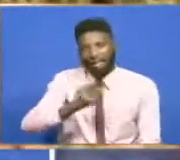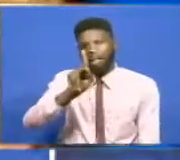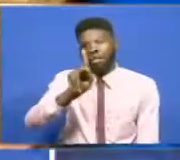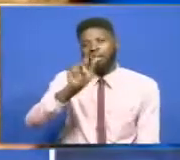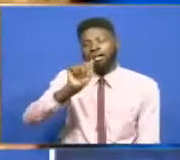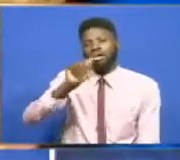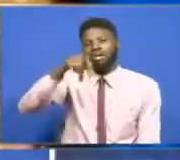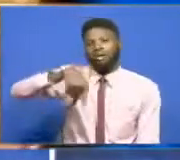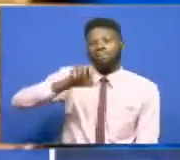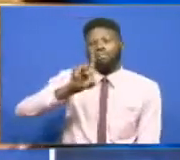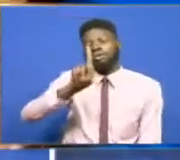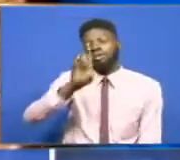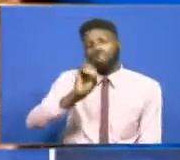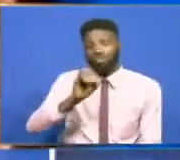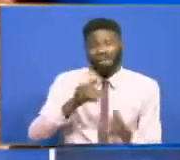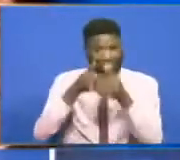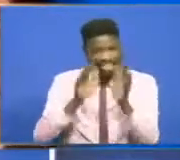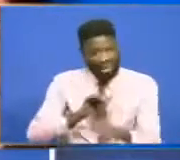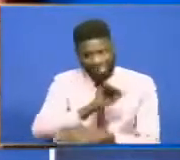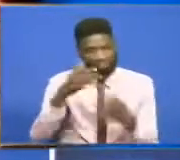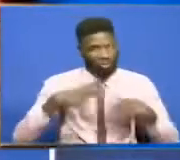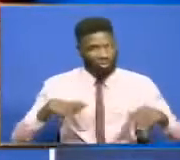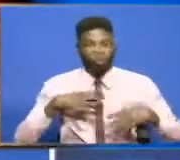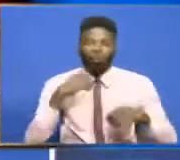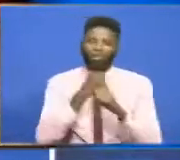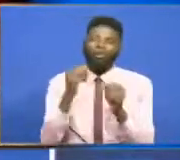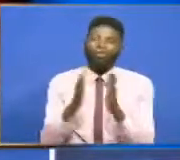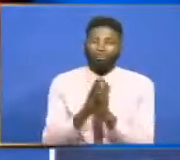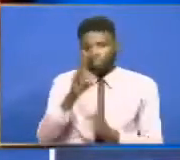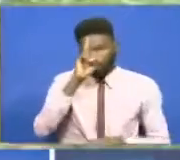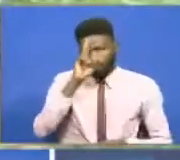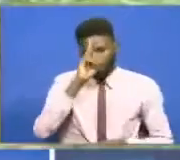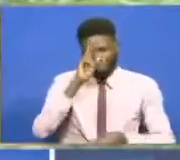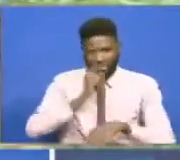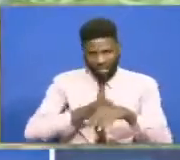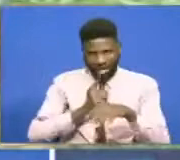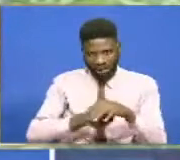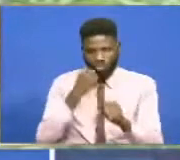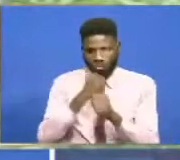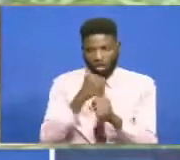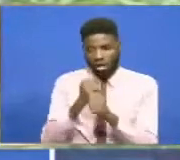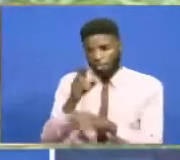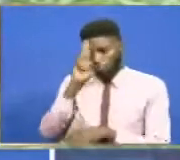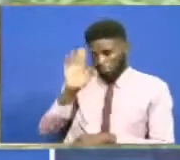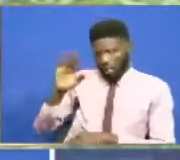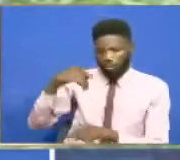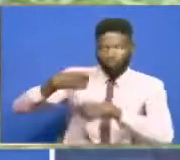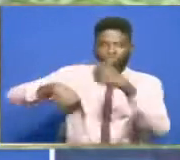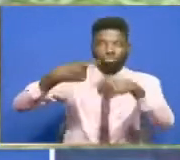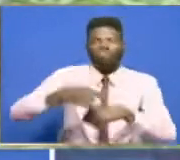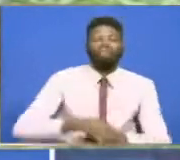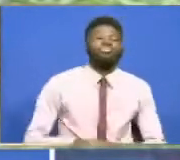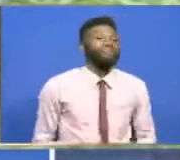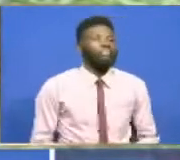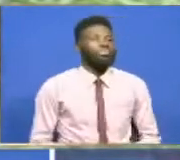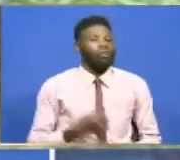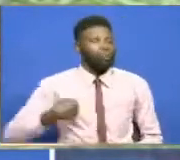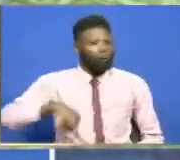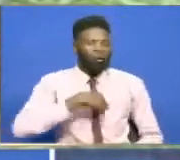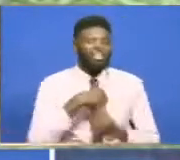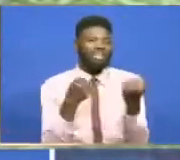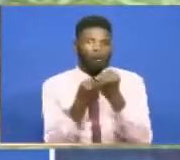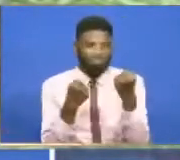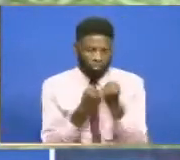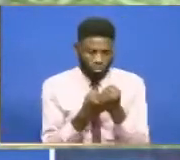cooperate with the security agencies in the ongoing security operation. We are supporting this initiative, we are supporting the